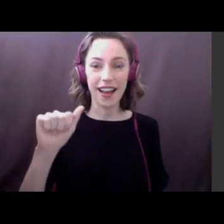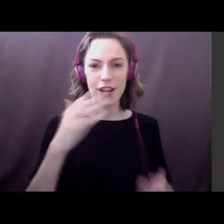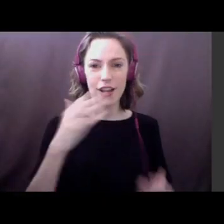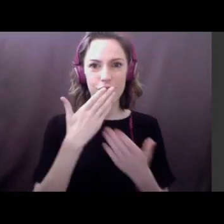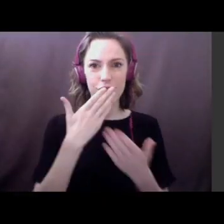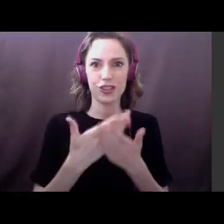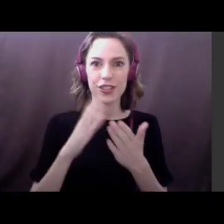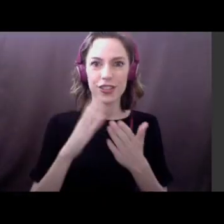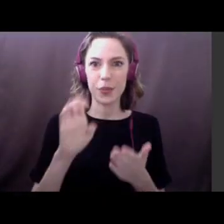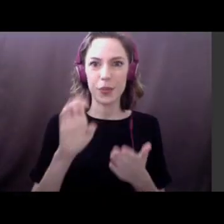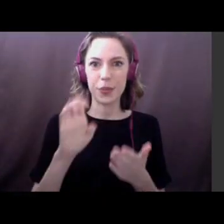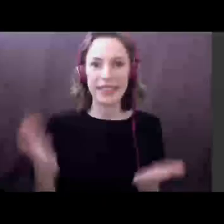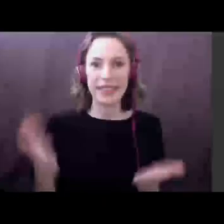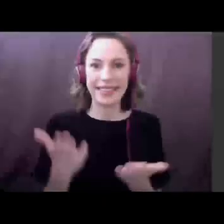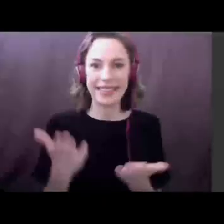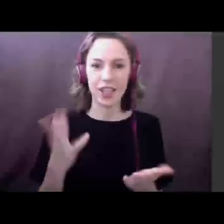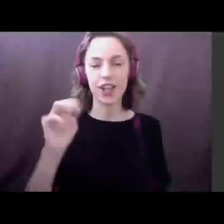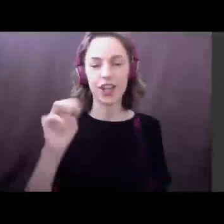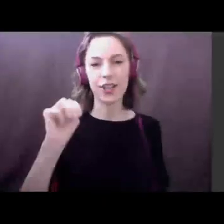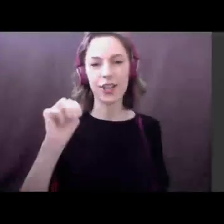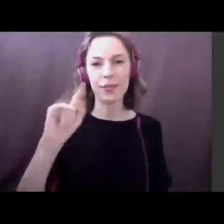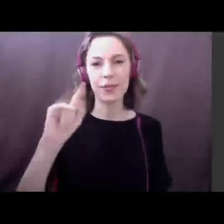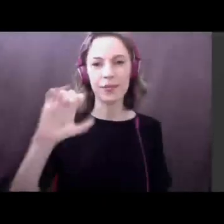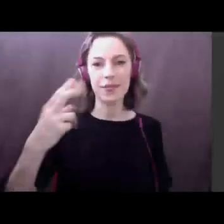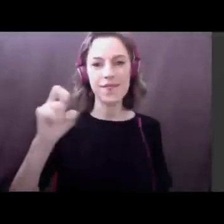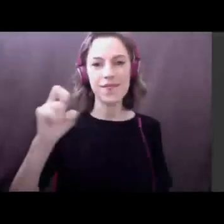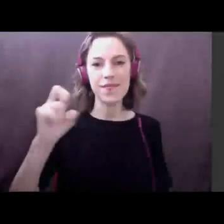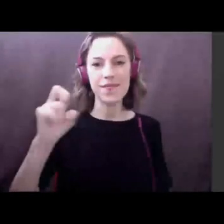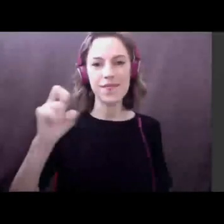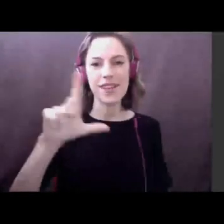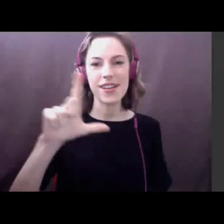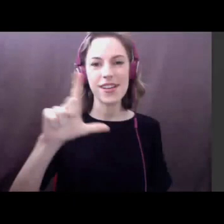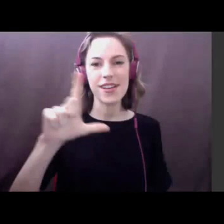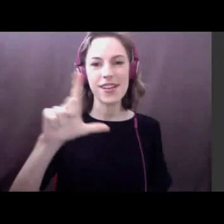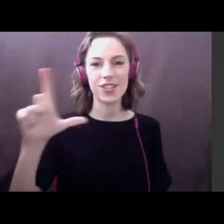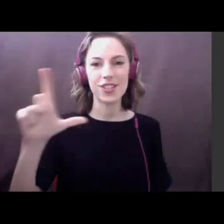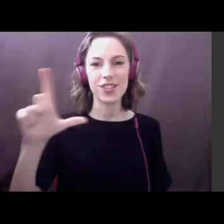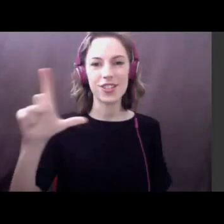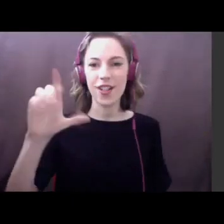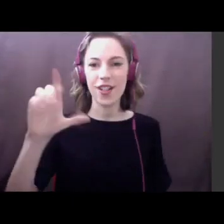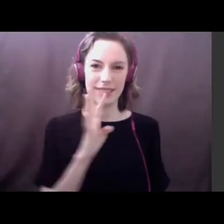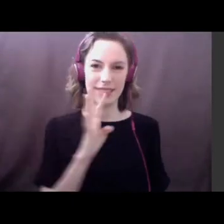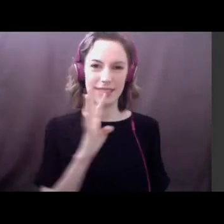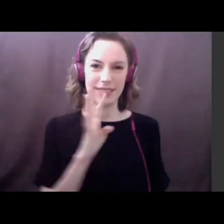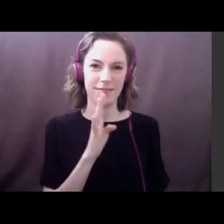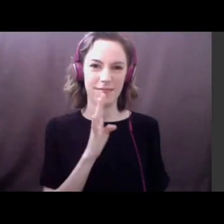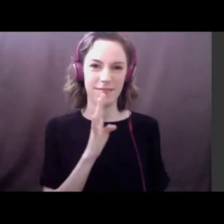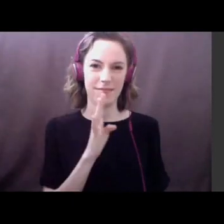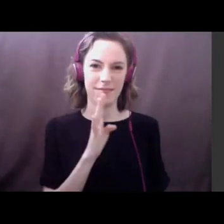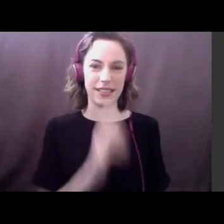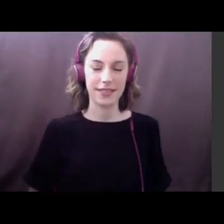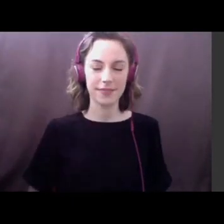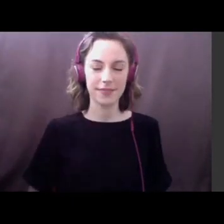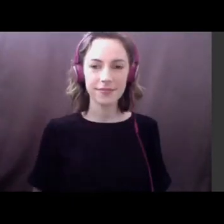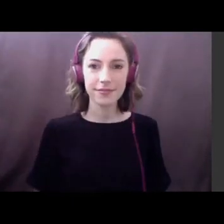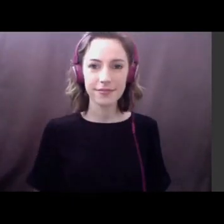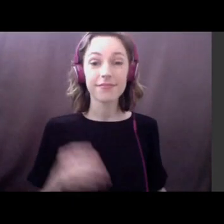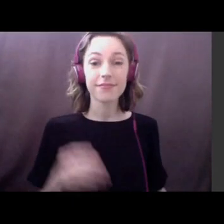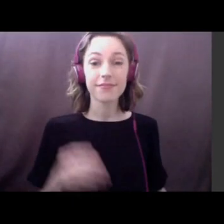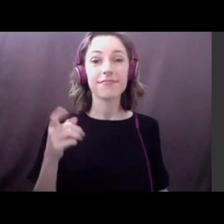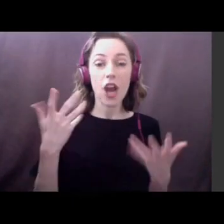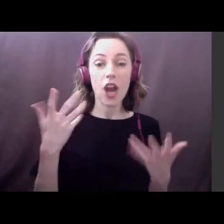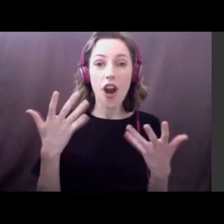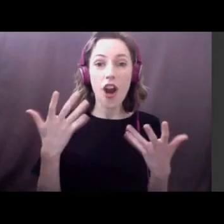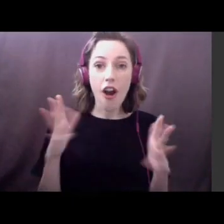seminar. As Dan and Claudia have both introduced tools developed by the Washington Group in collaboration